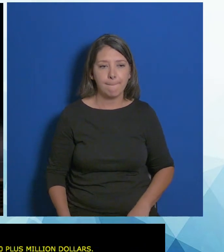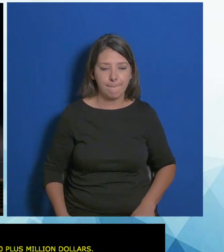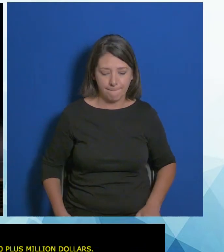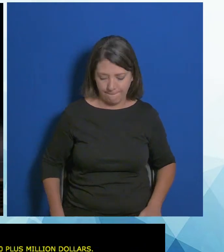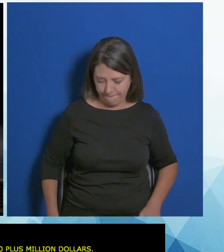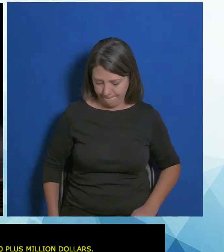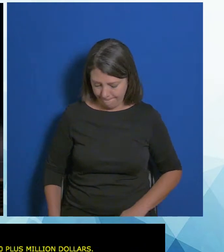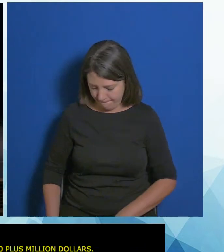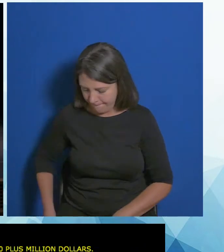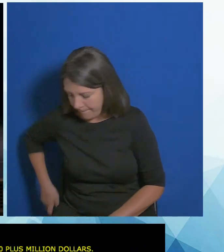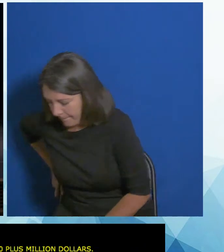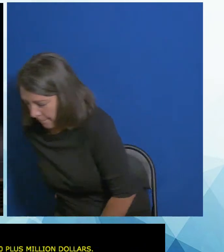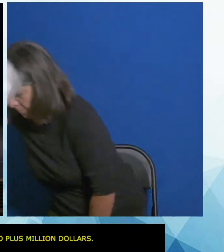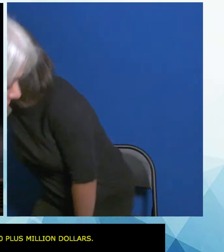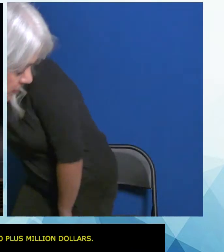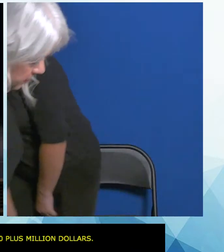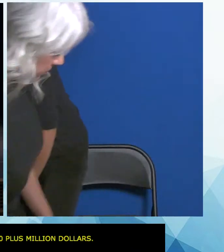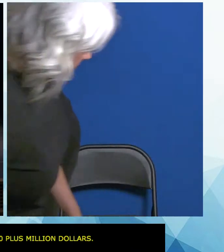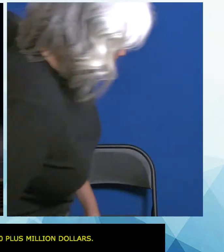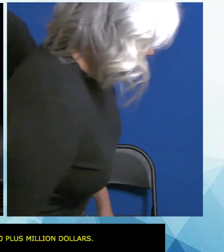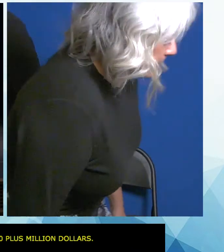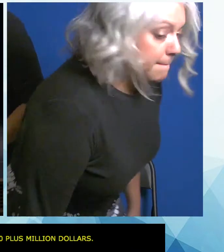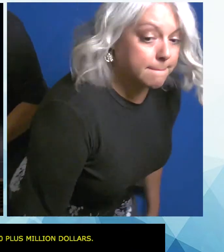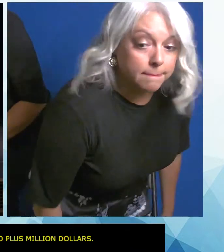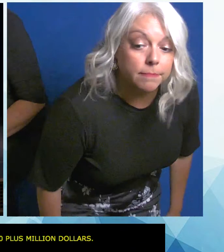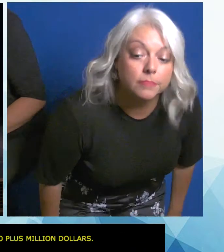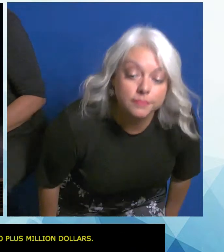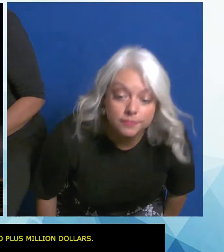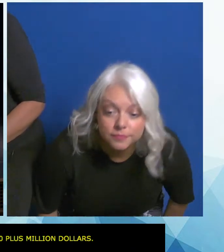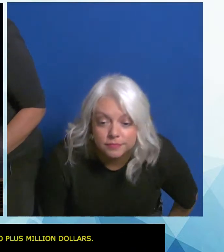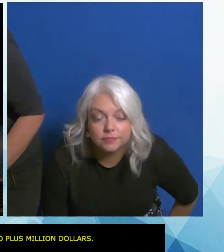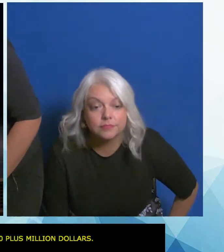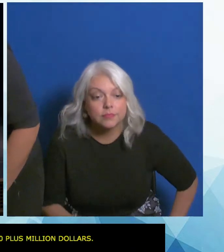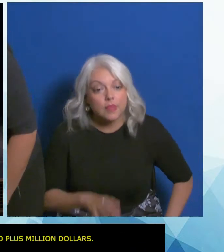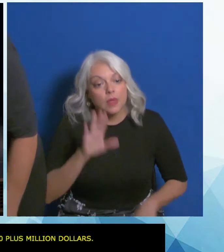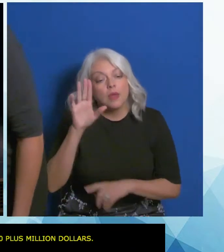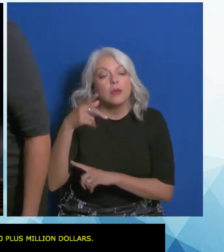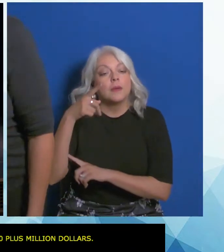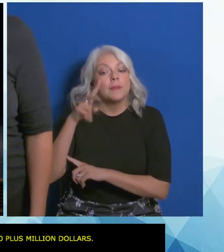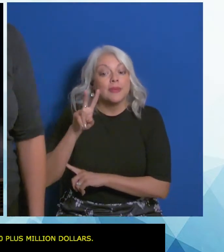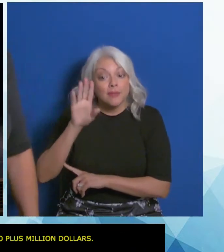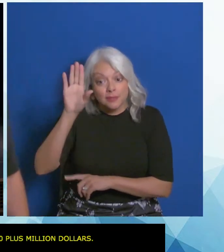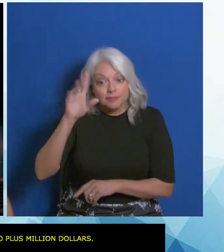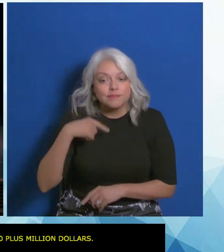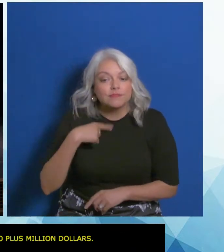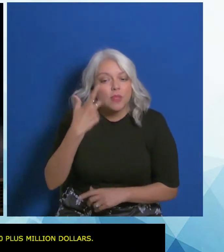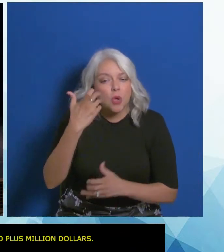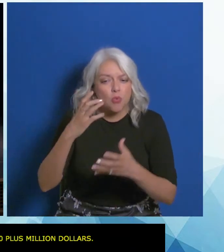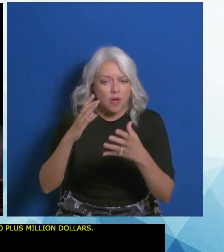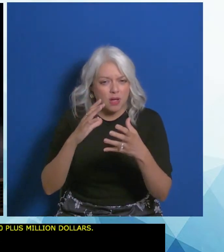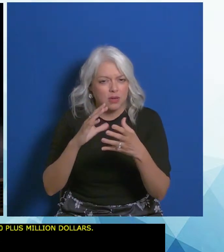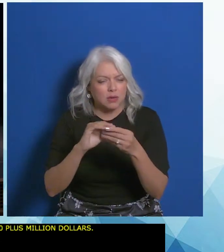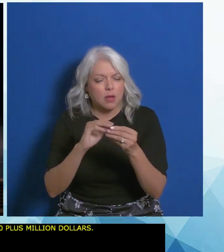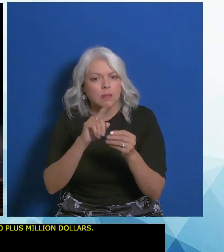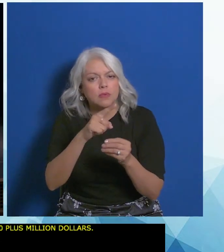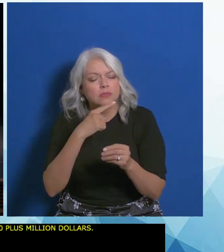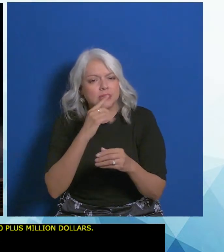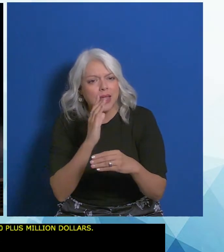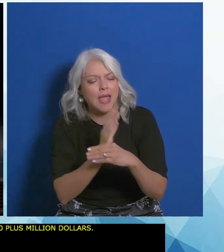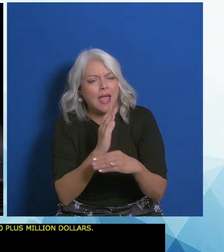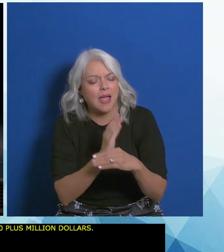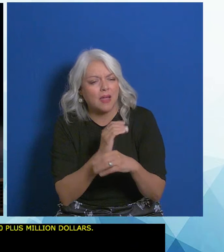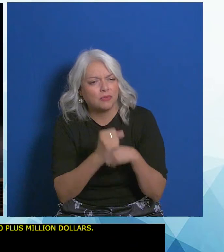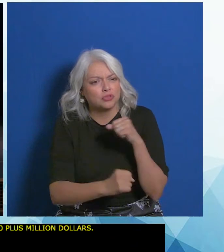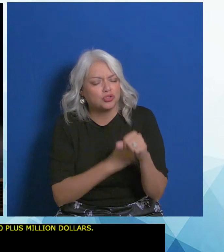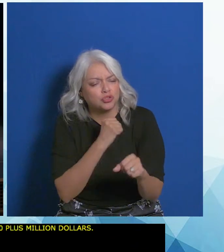I do. This is Board Member Jantz. One thing I wanted to clarify, when we say the average age is 38 for the